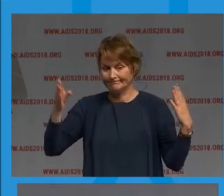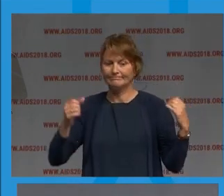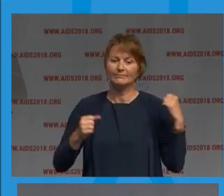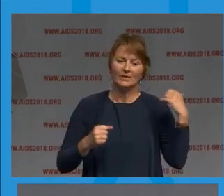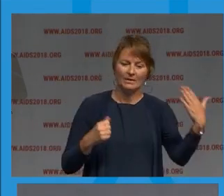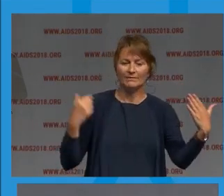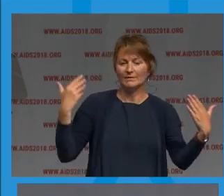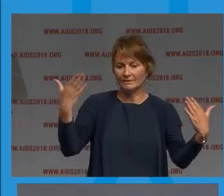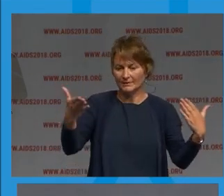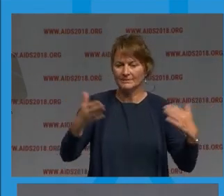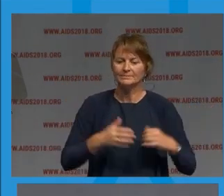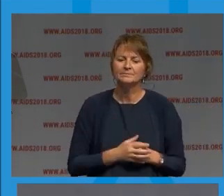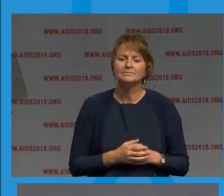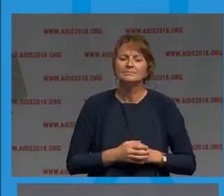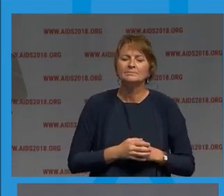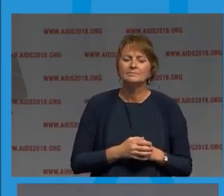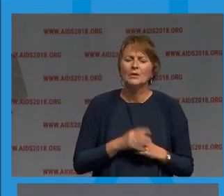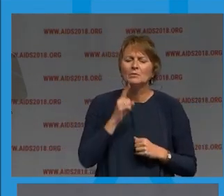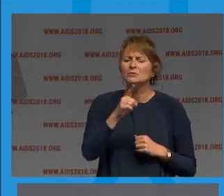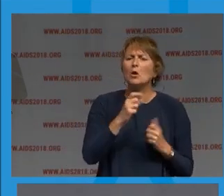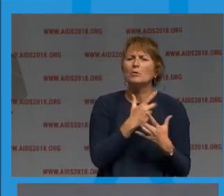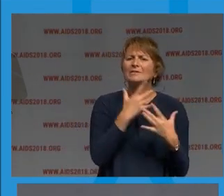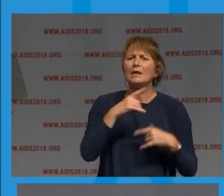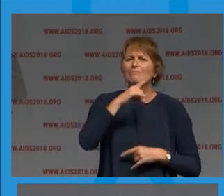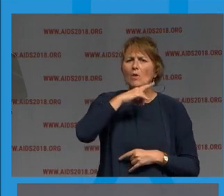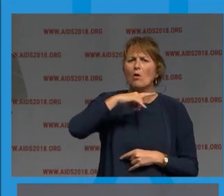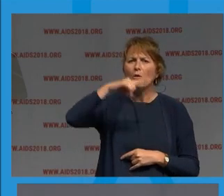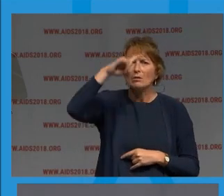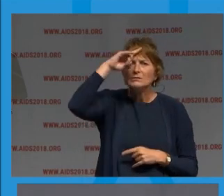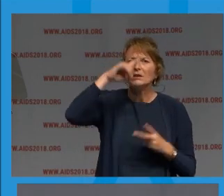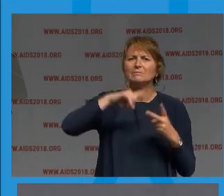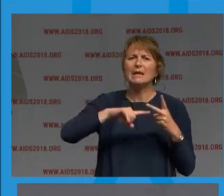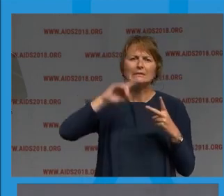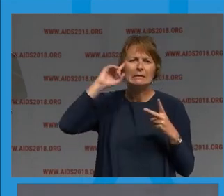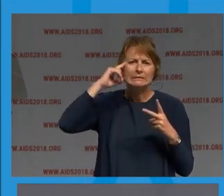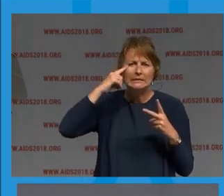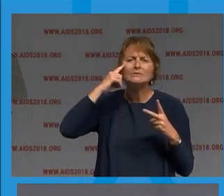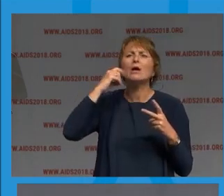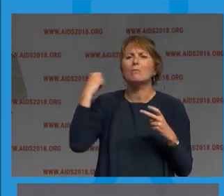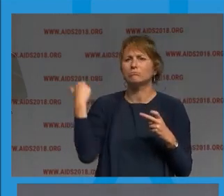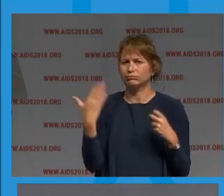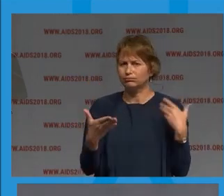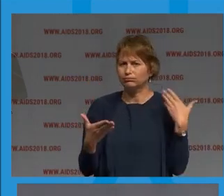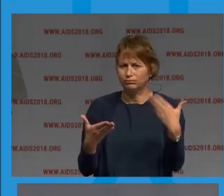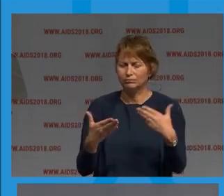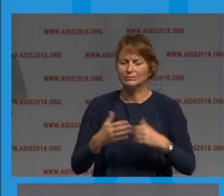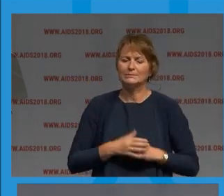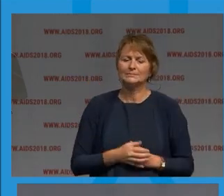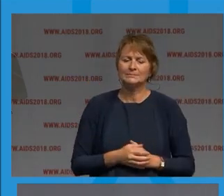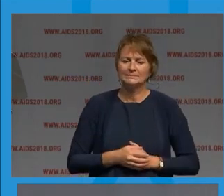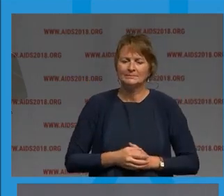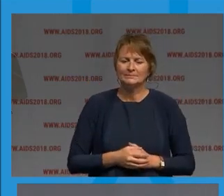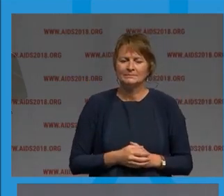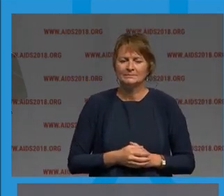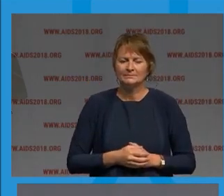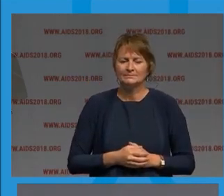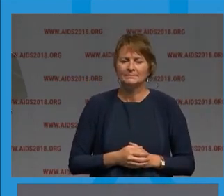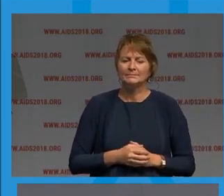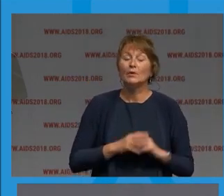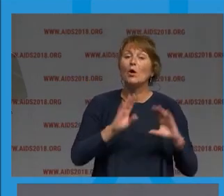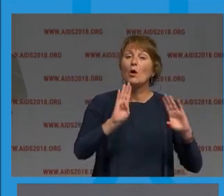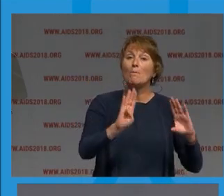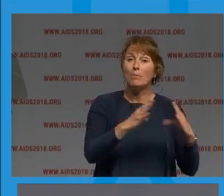is supported by ICAP at several sites in Kazakhstan and Tajikistan. Intervention sites are shown in blue columns